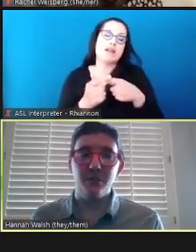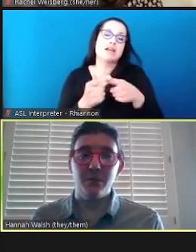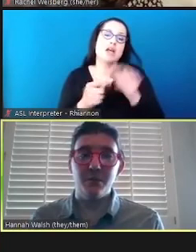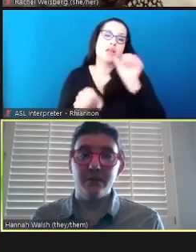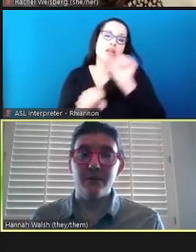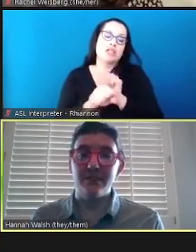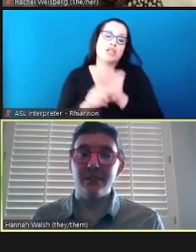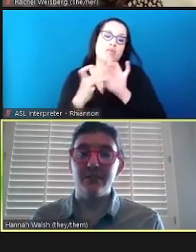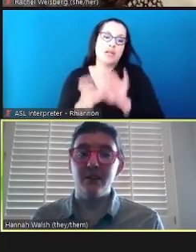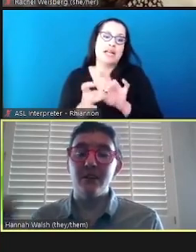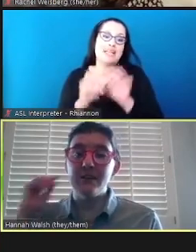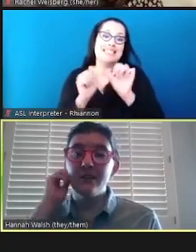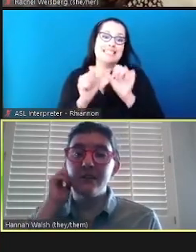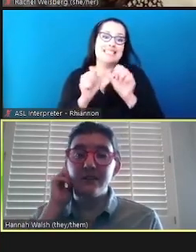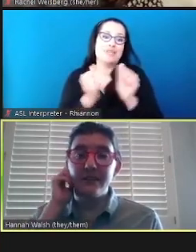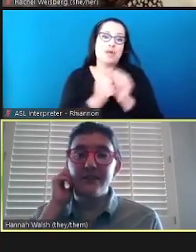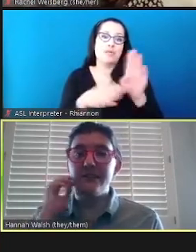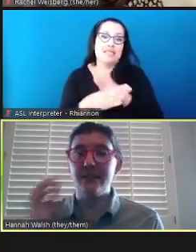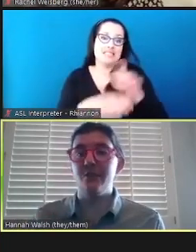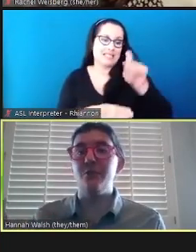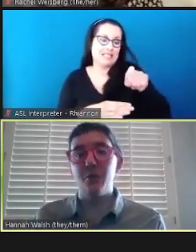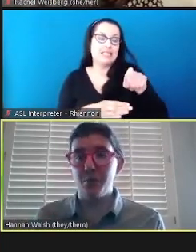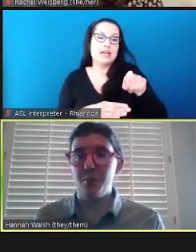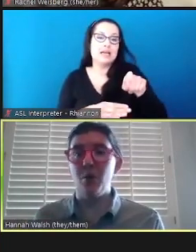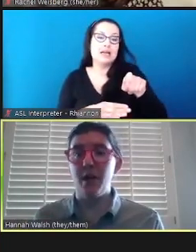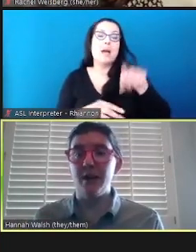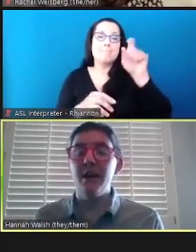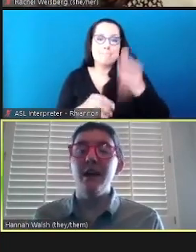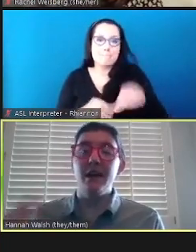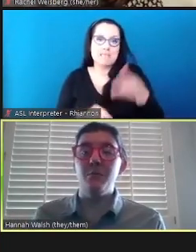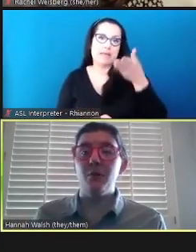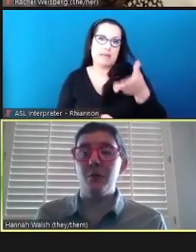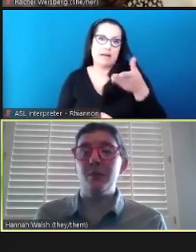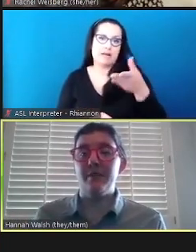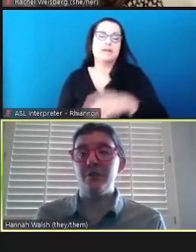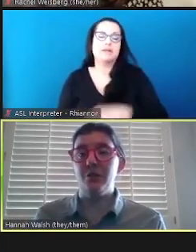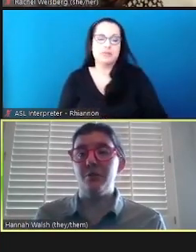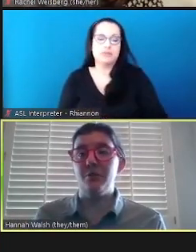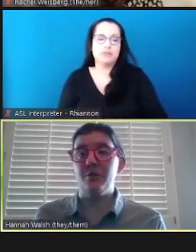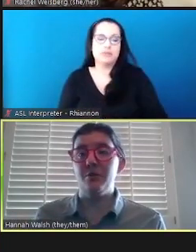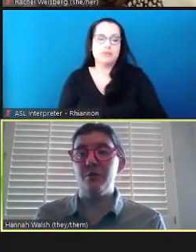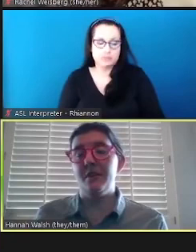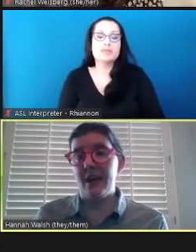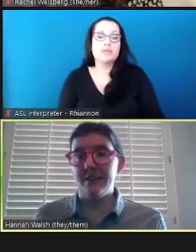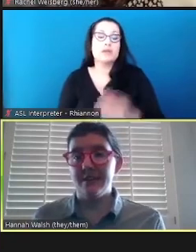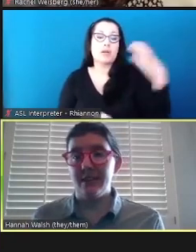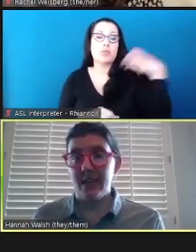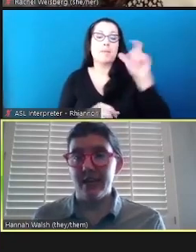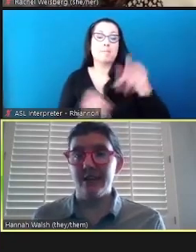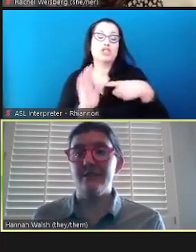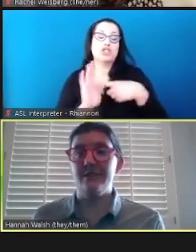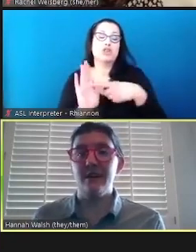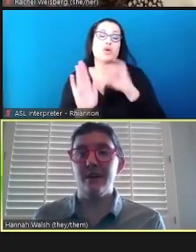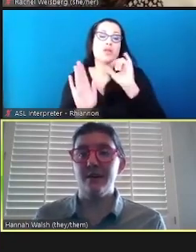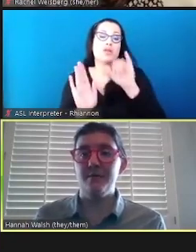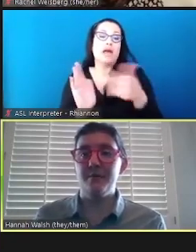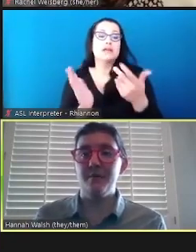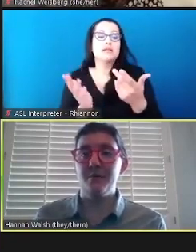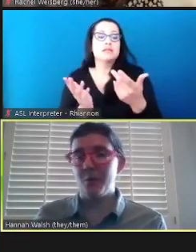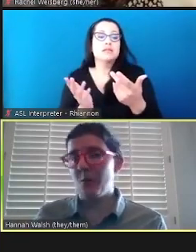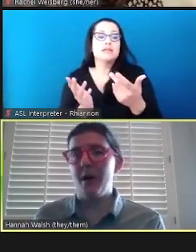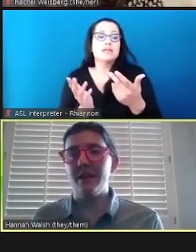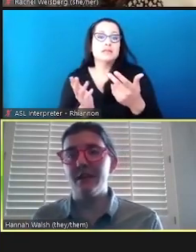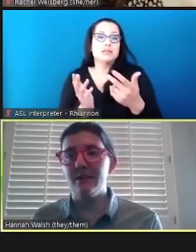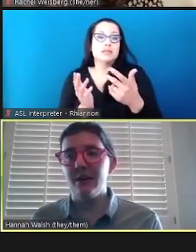consistent with business necessity standard would apply. An employer would have to show that that is the case